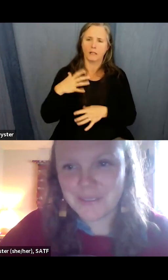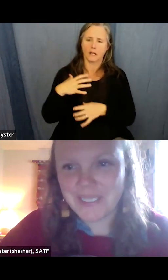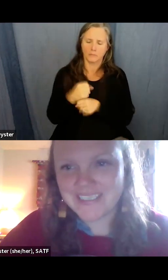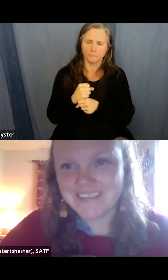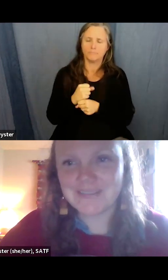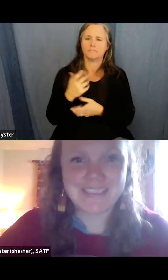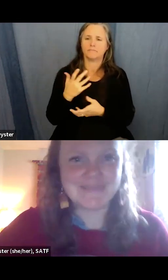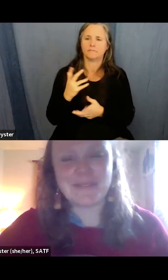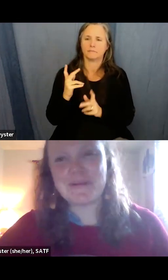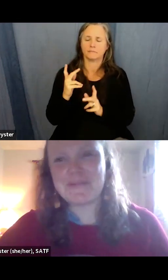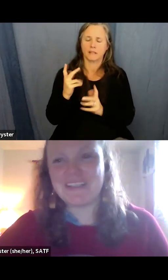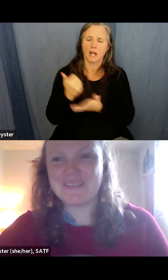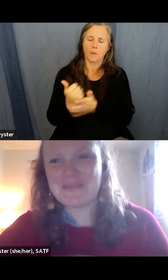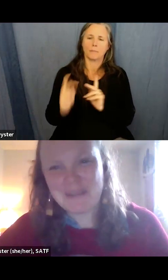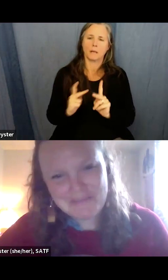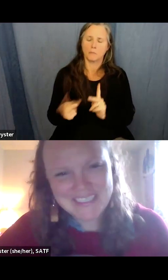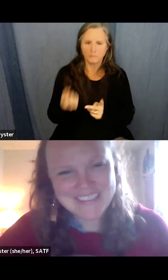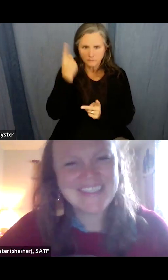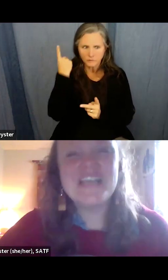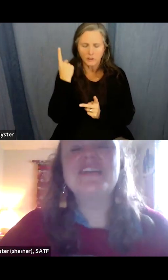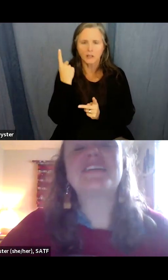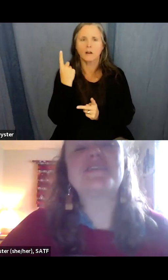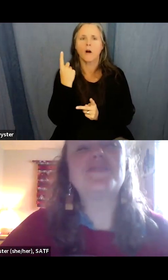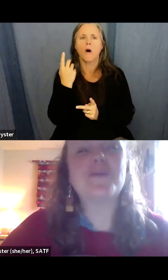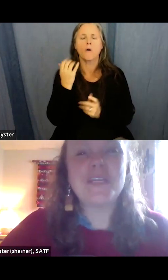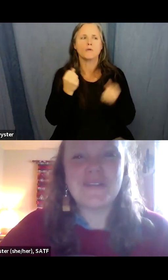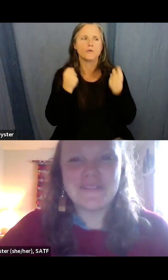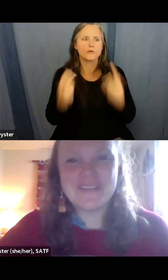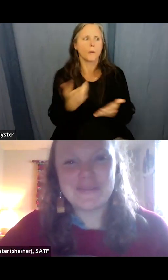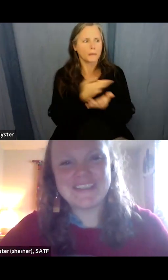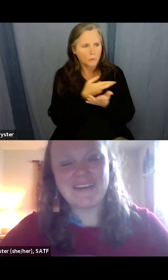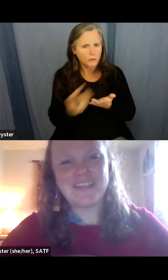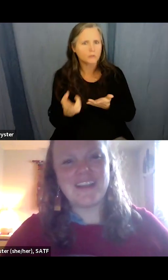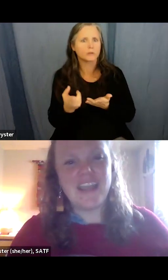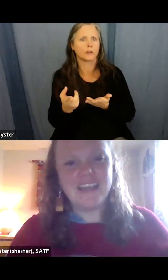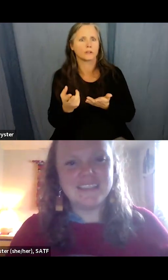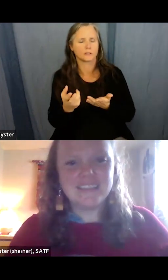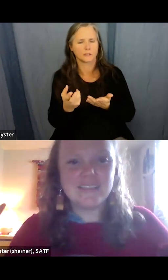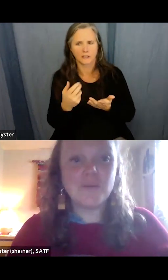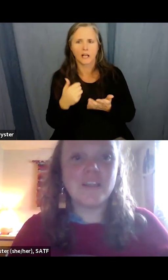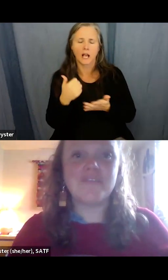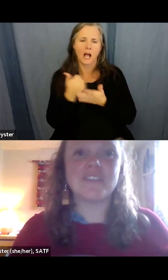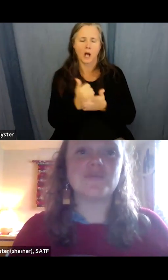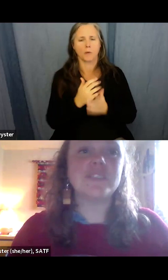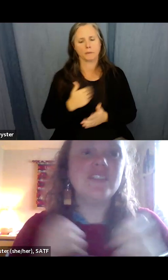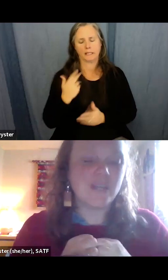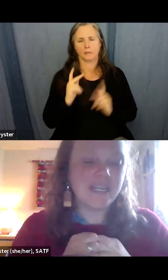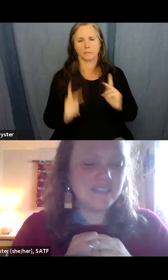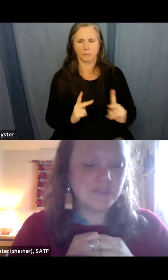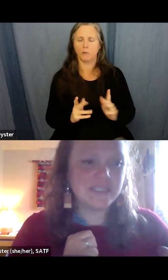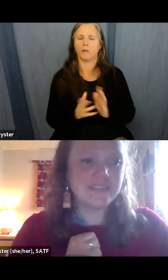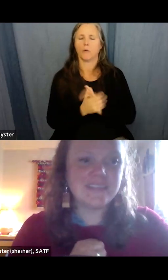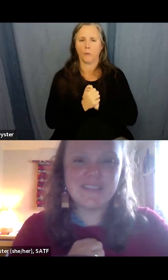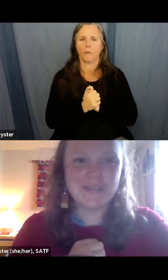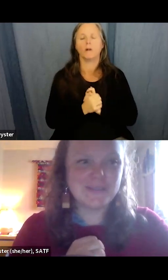it on 4 pages, so I didn't bump up to 112 pages. There are so many great resources out there, and this whole effort is really